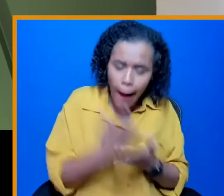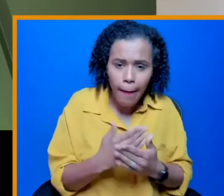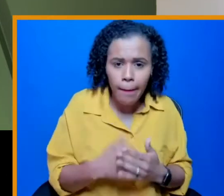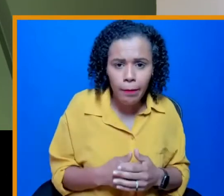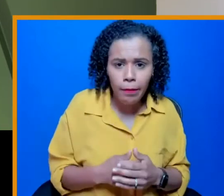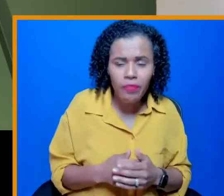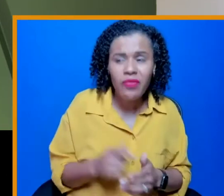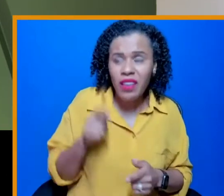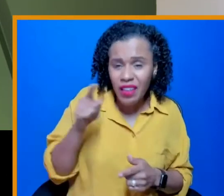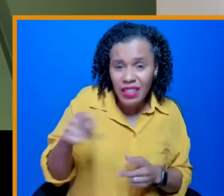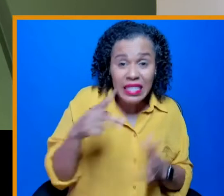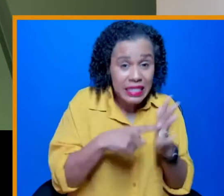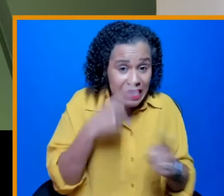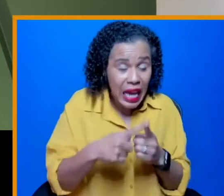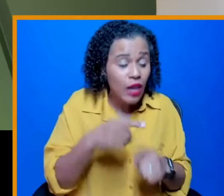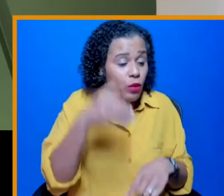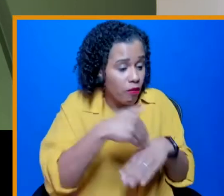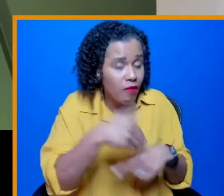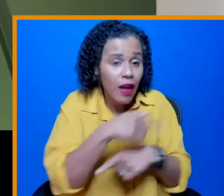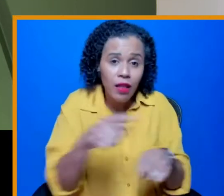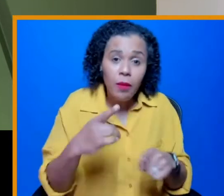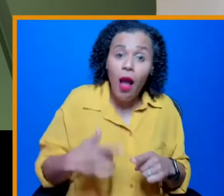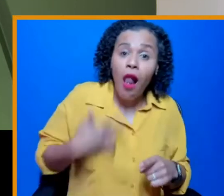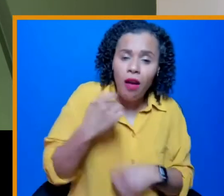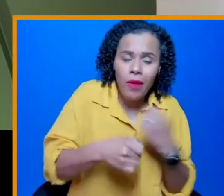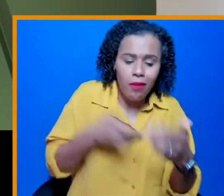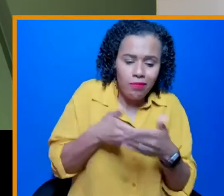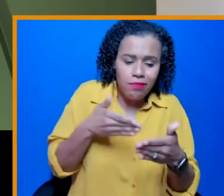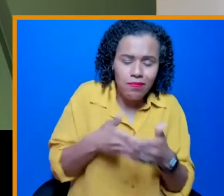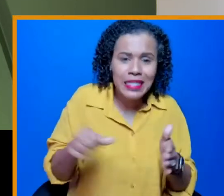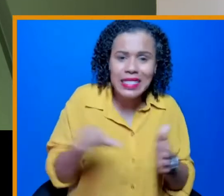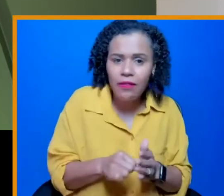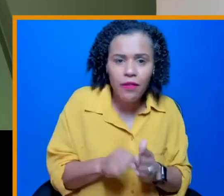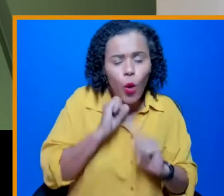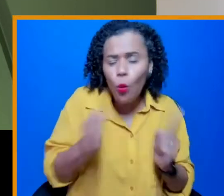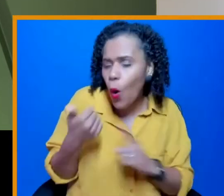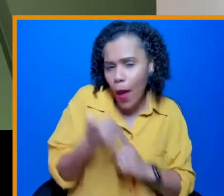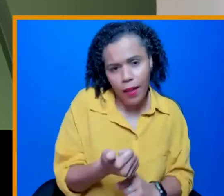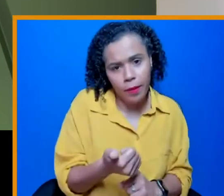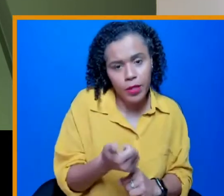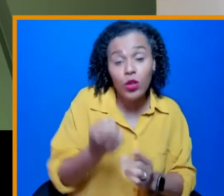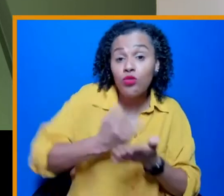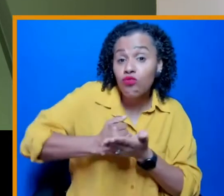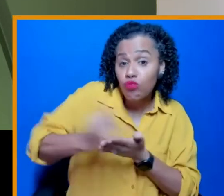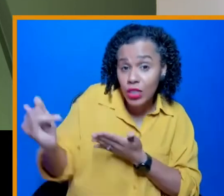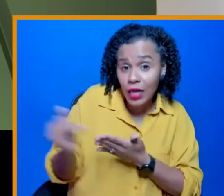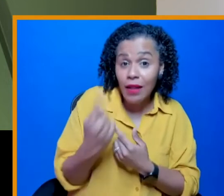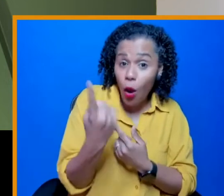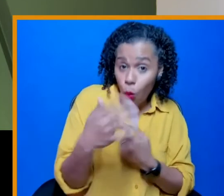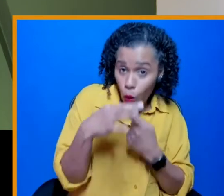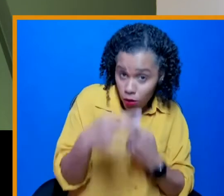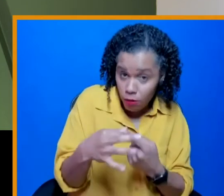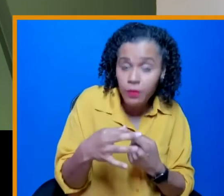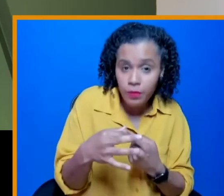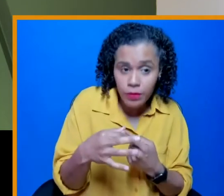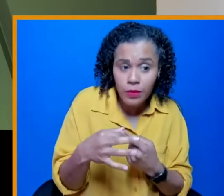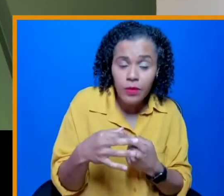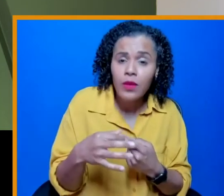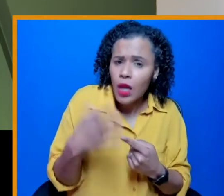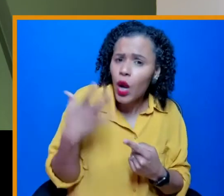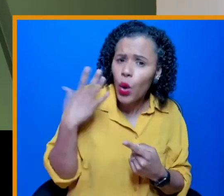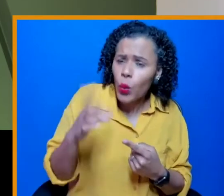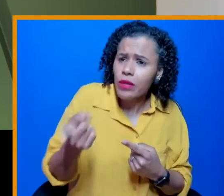will make life more difficult, not help. But rejecting that is not the only thing we need to do, and we need to call on the government to do, and